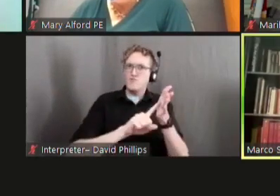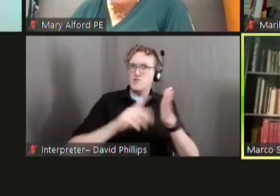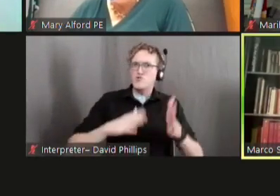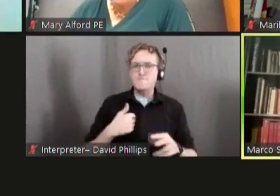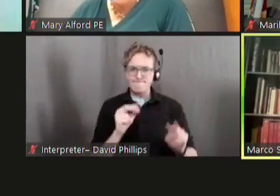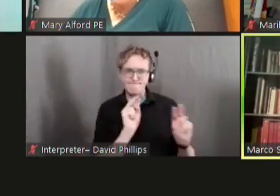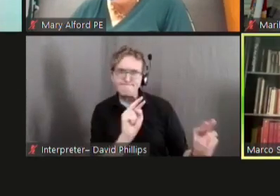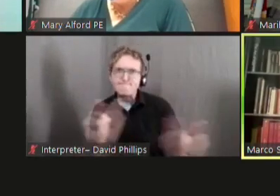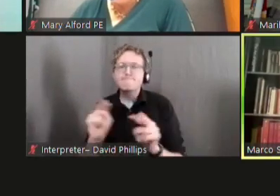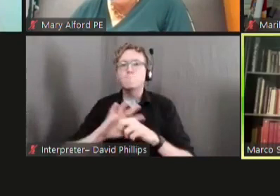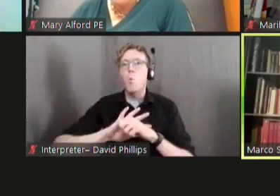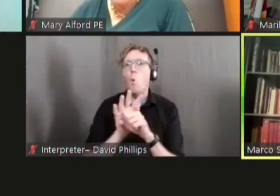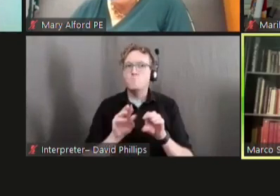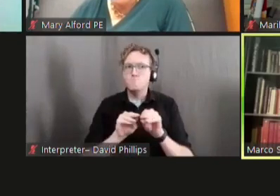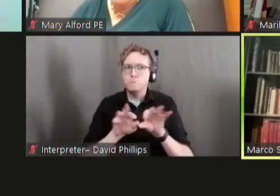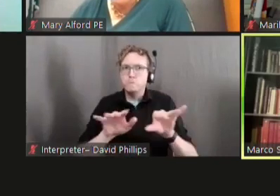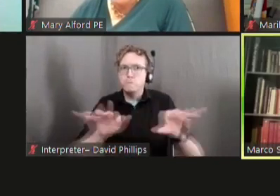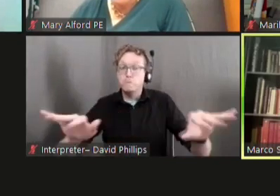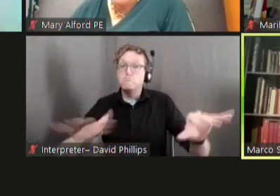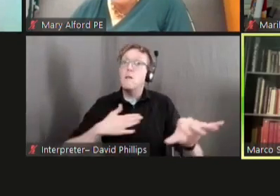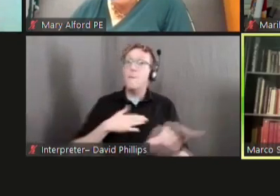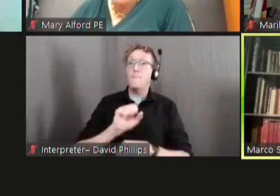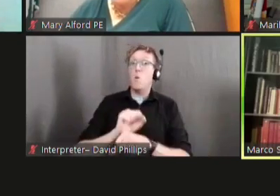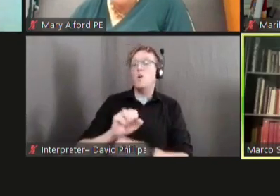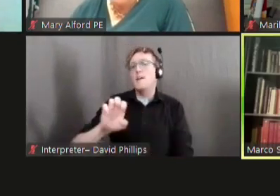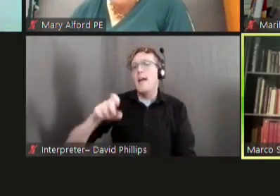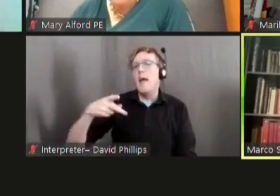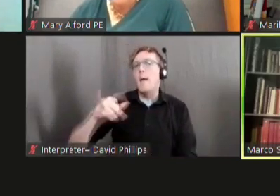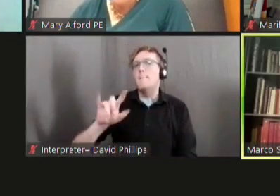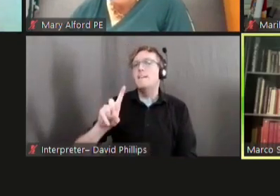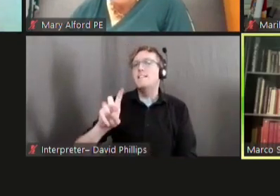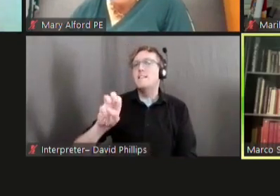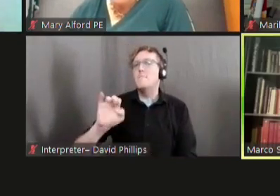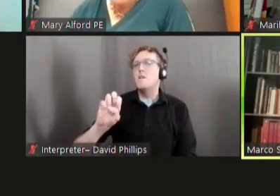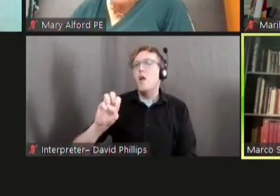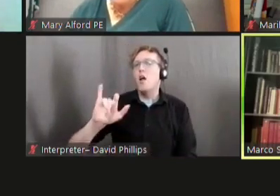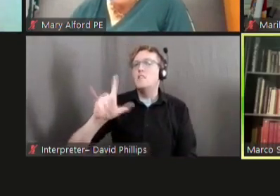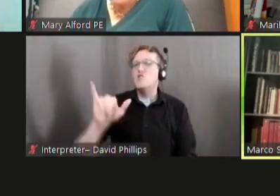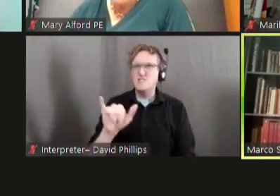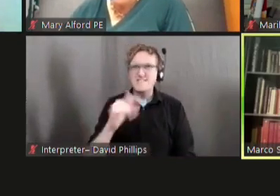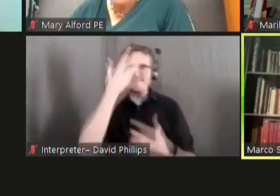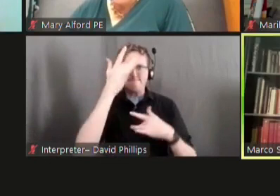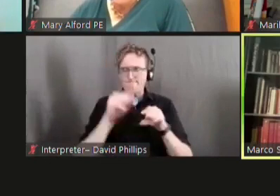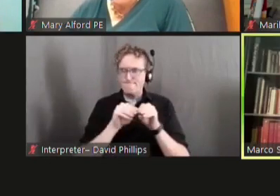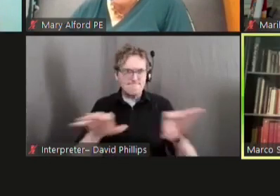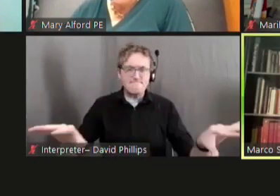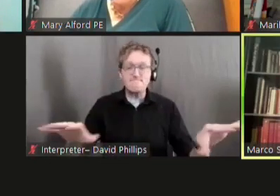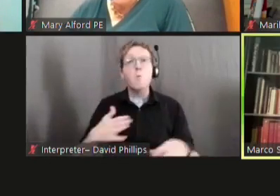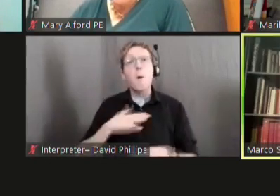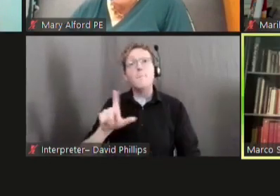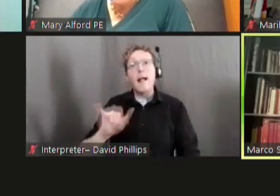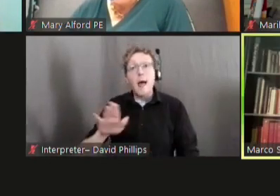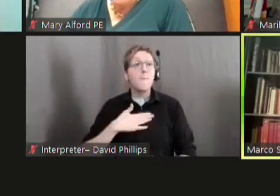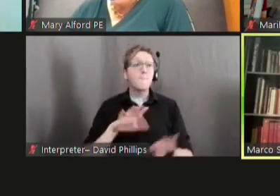of coronavirus. My major work is in epidemiology and molecular epidemiology. So my lab and my group